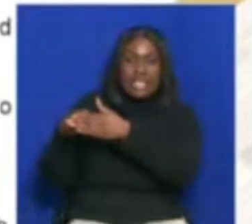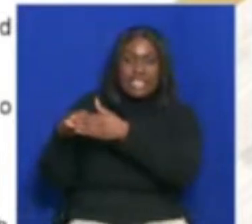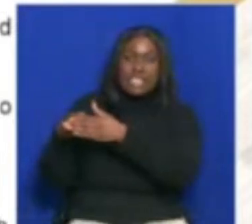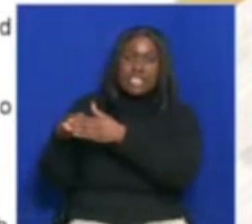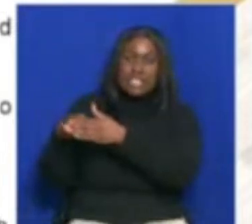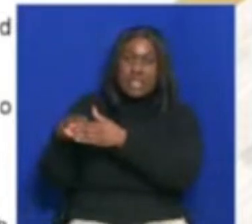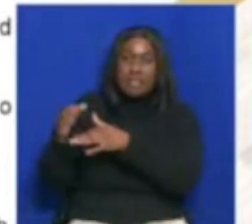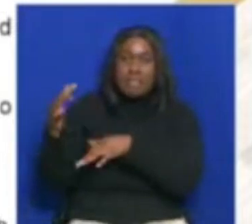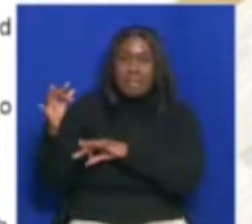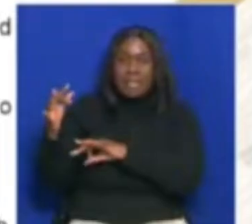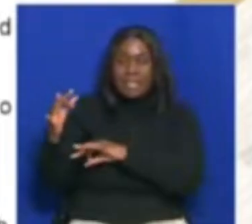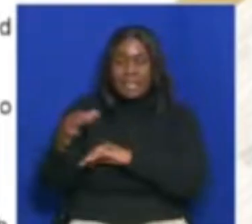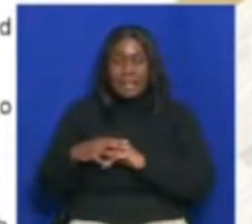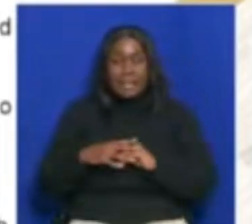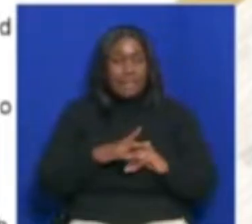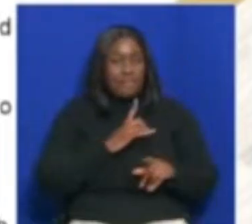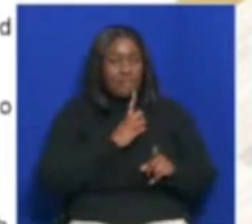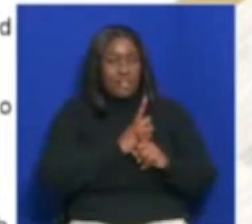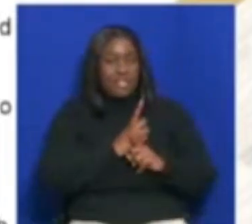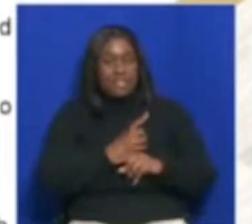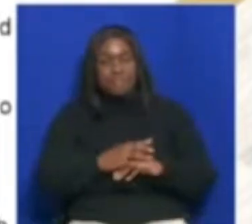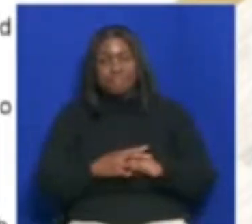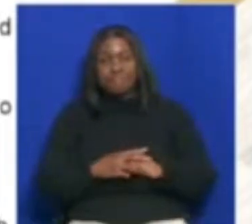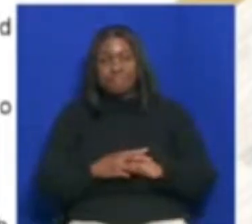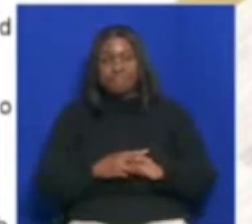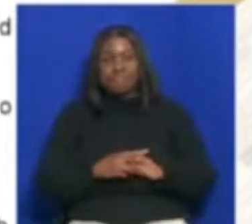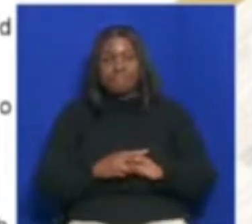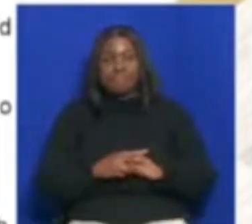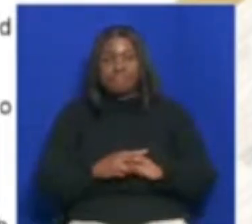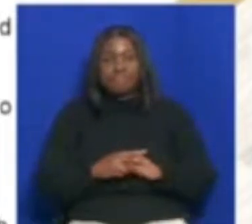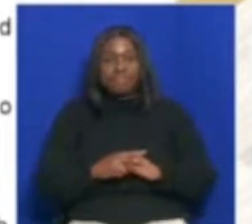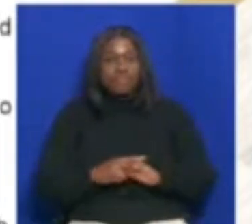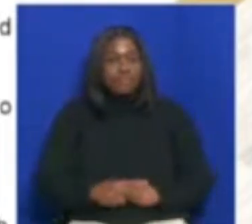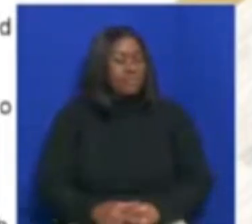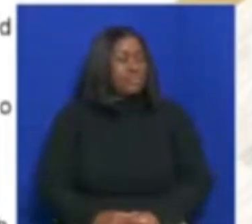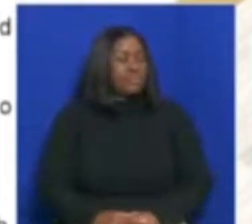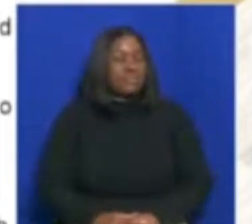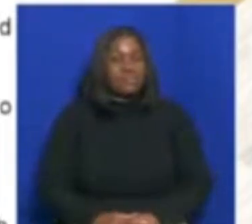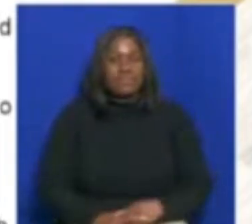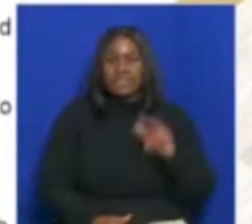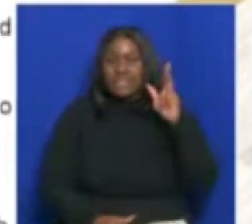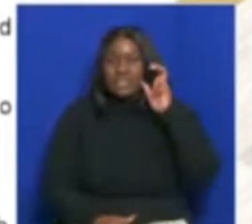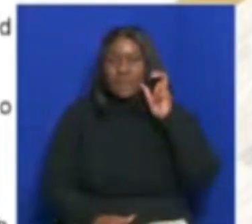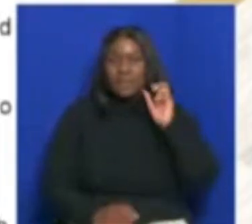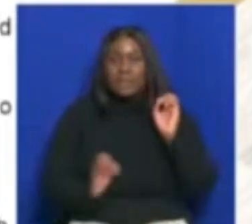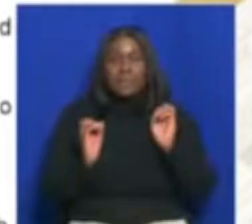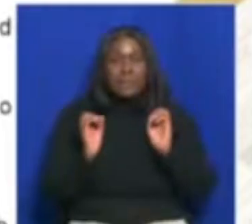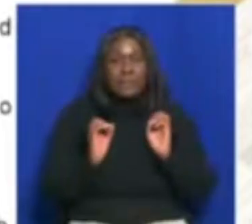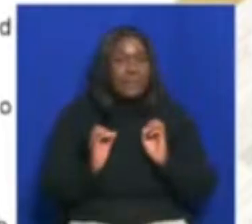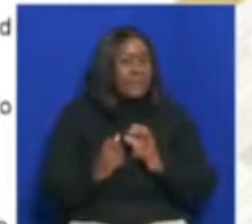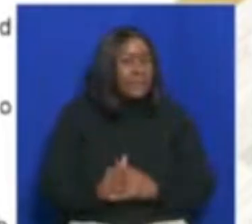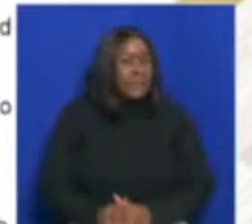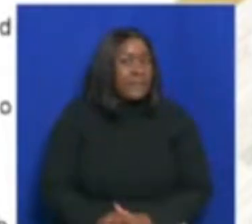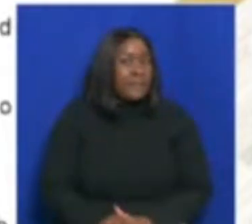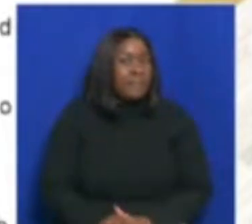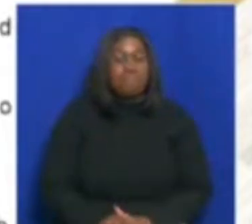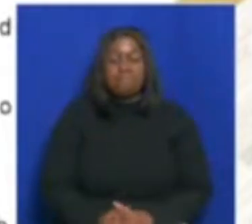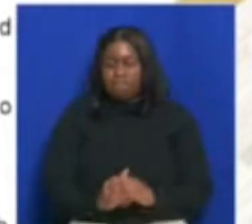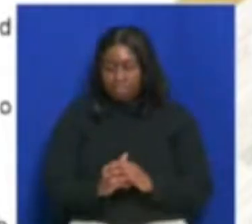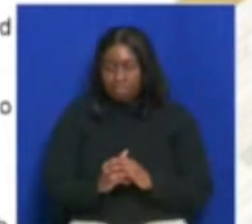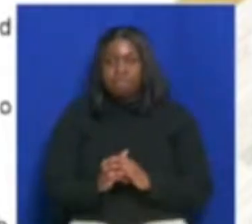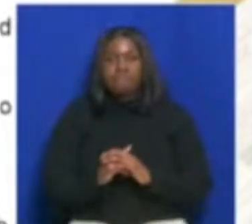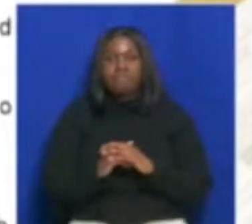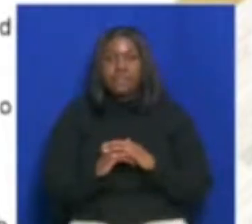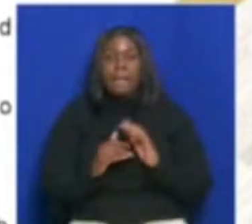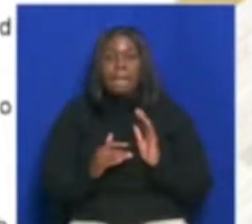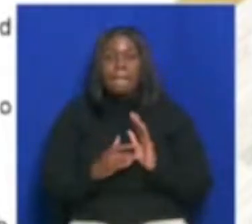That's correct. Can we then read through the transcript? Page 3. Or 42, they're the same